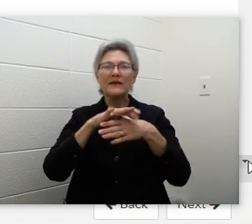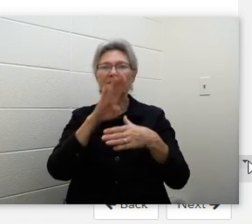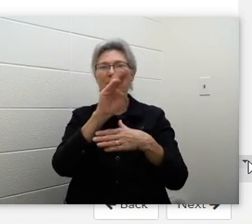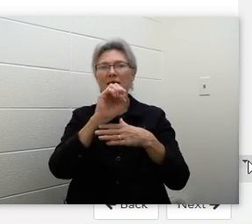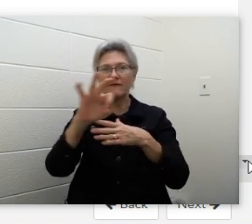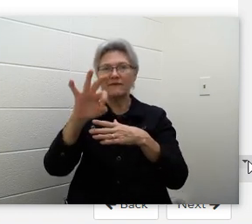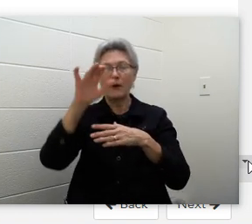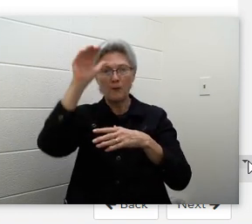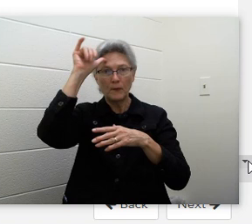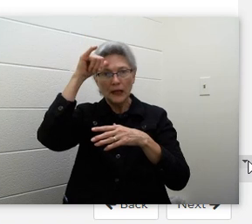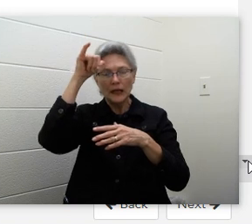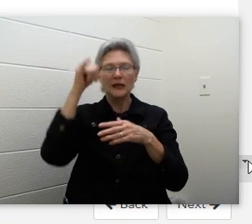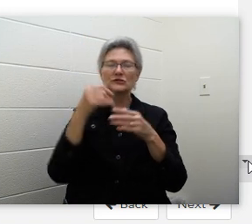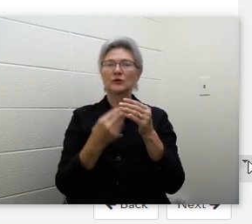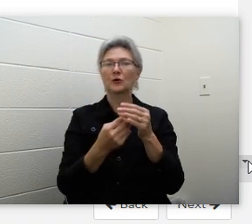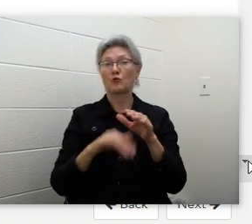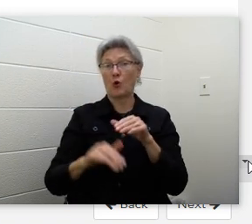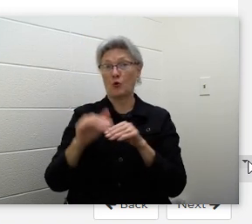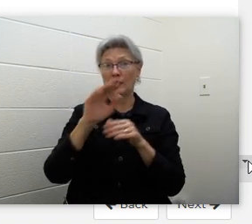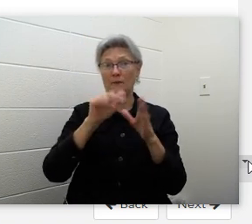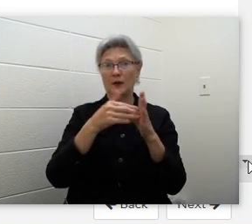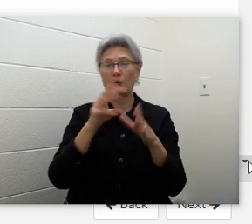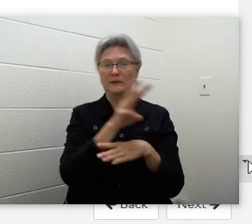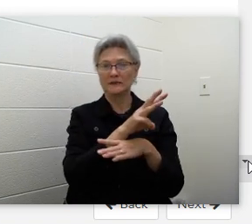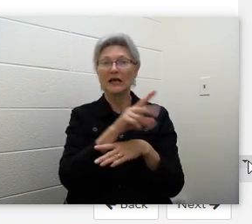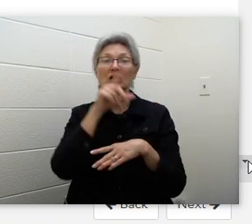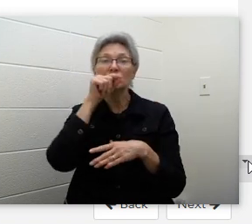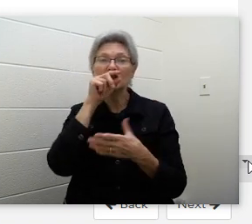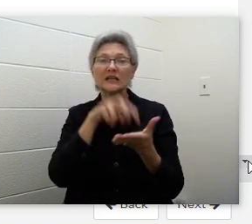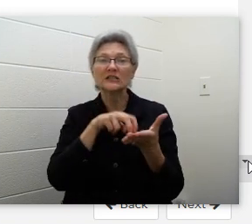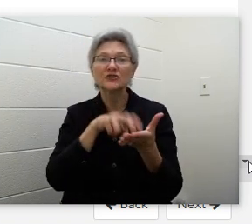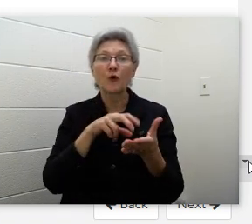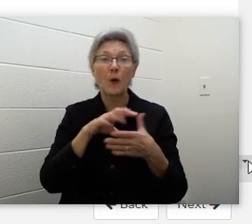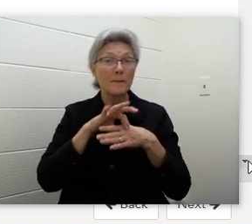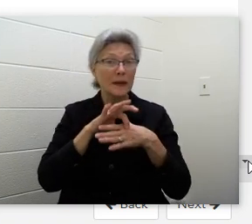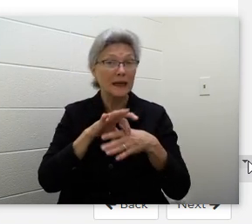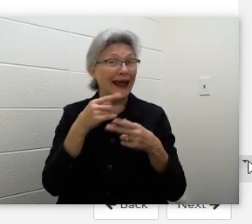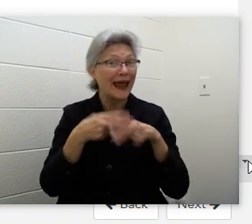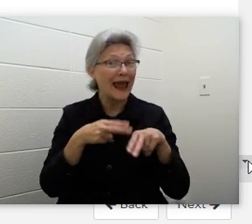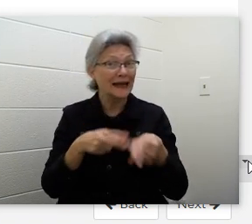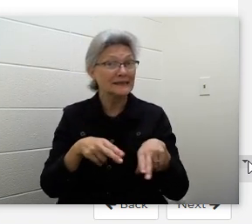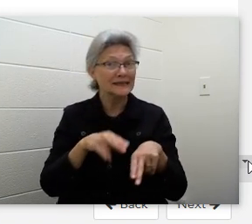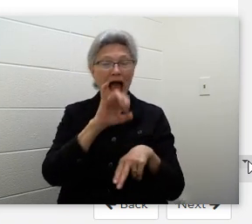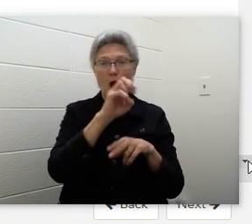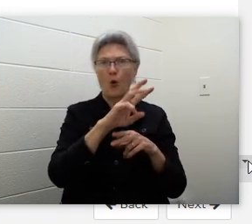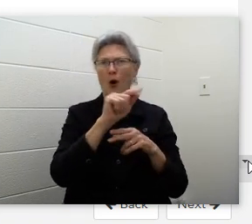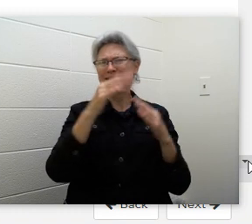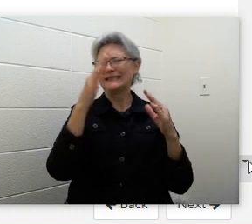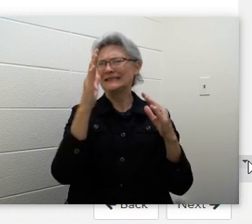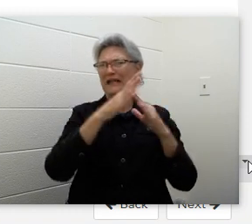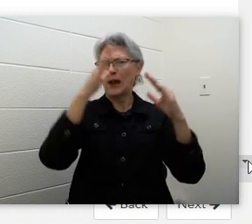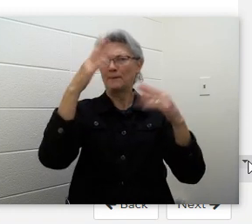Midwest. Chickens are raised for meat and eggs in the Midwest. Iowa is the nation's top egg-producing